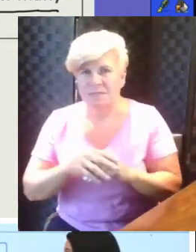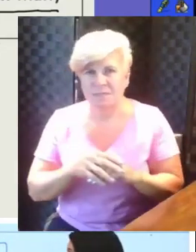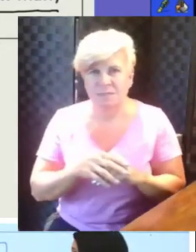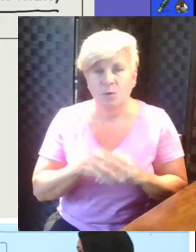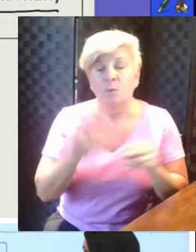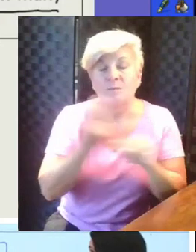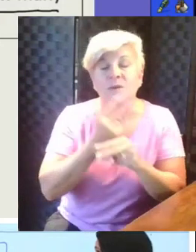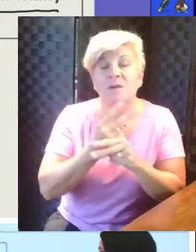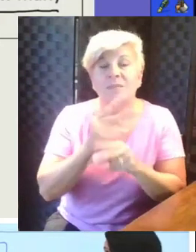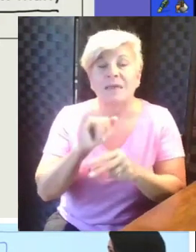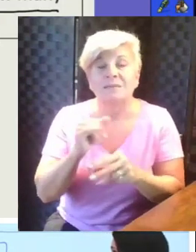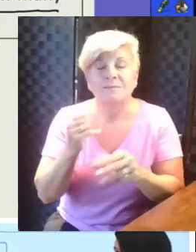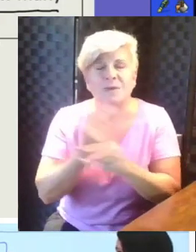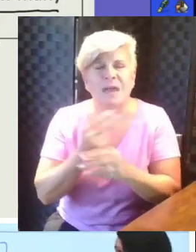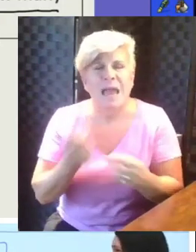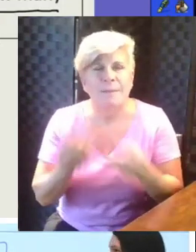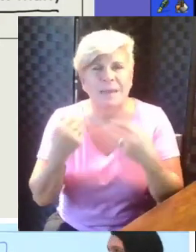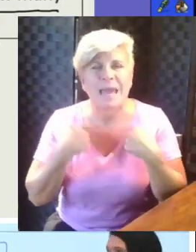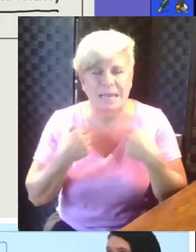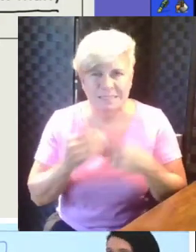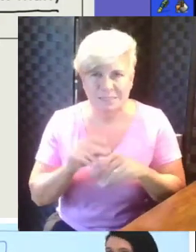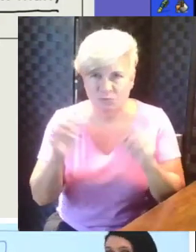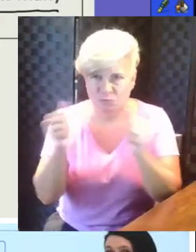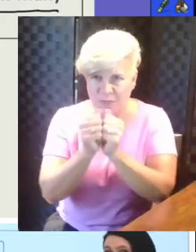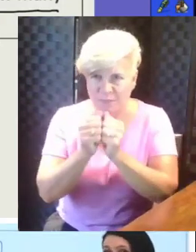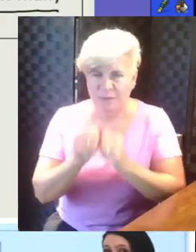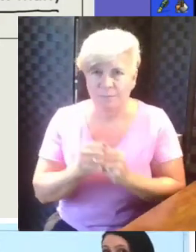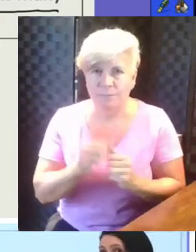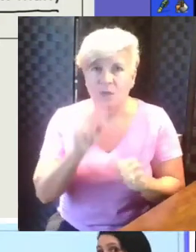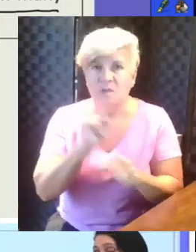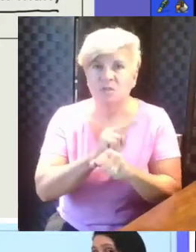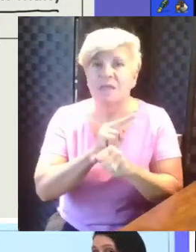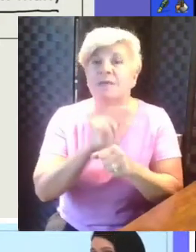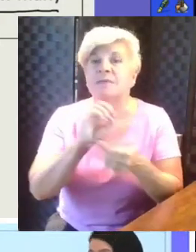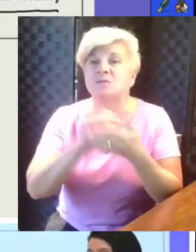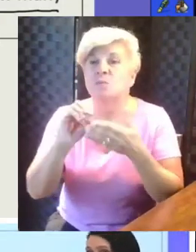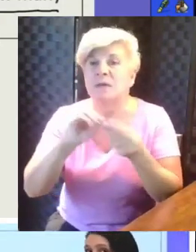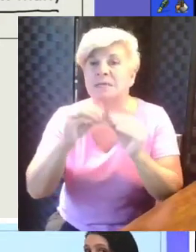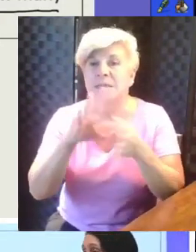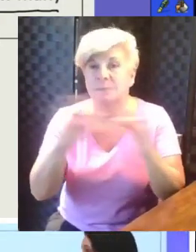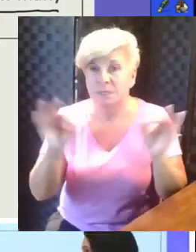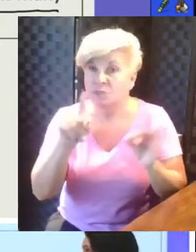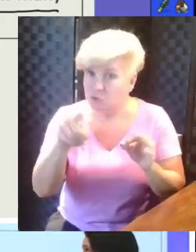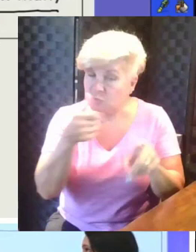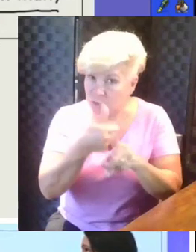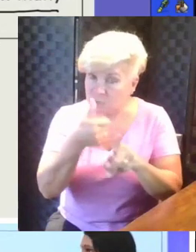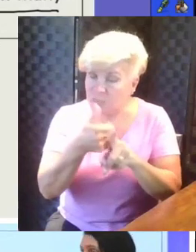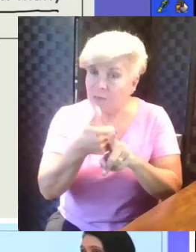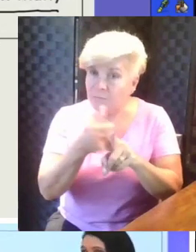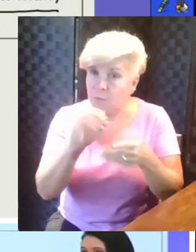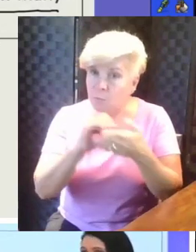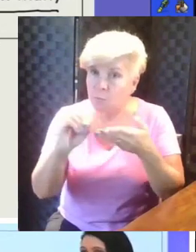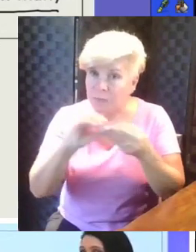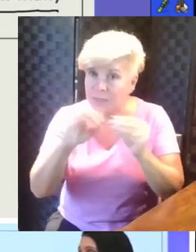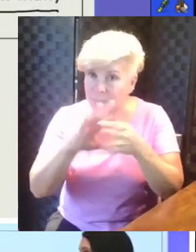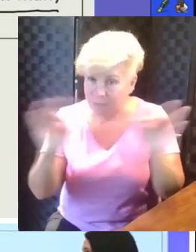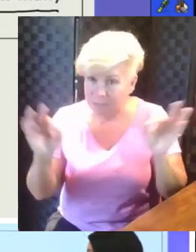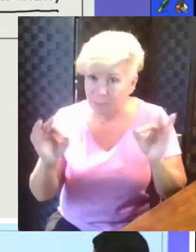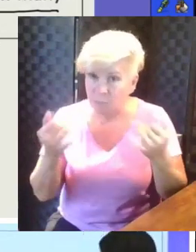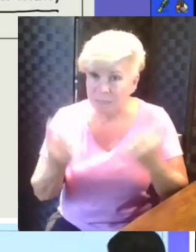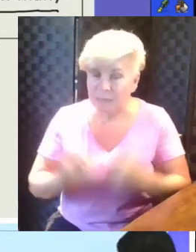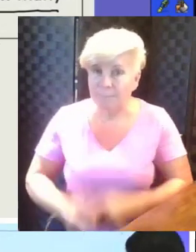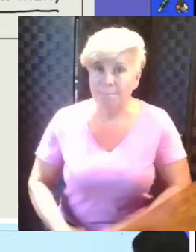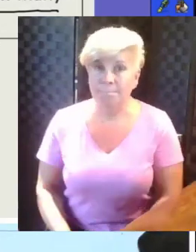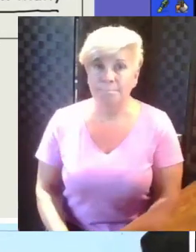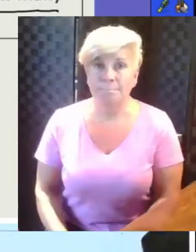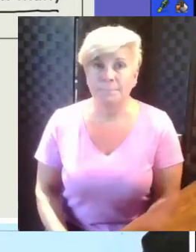does have. All right, using our model, let's write an equation. I bet you can go ahead and write an equation that would go with this model. Go ahead and do that on your